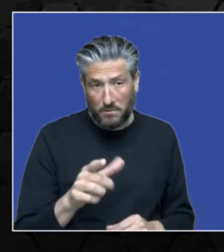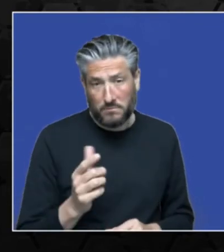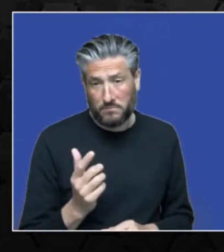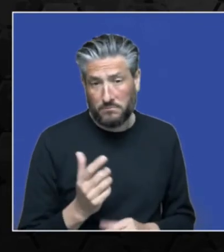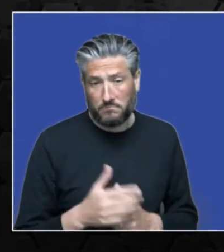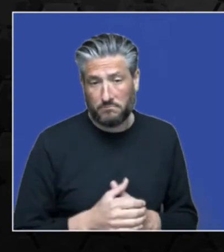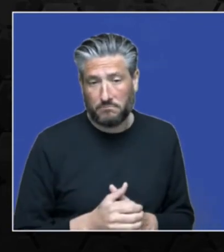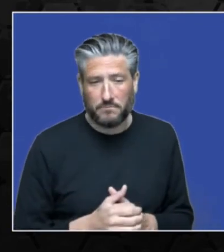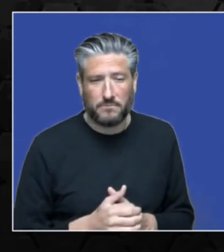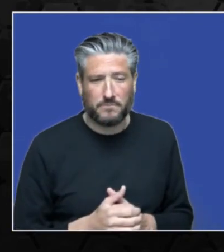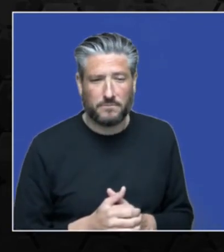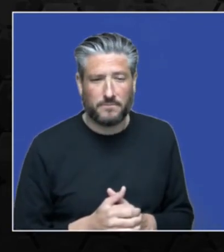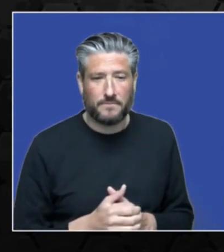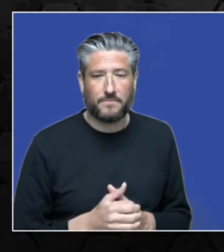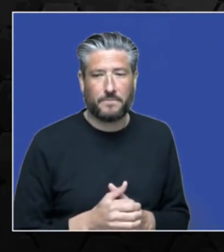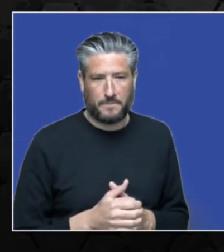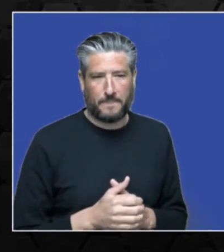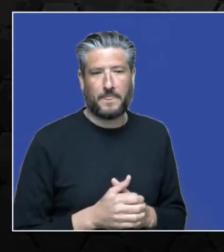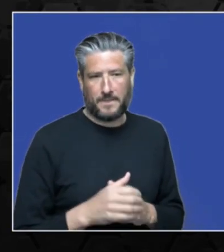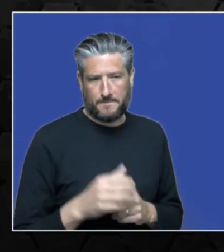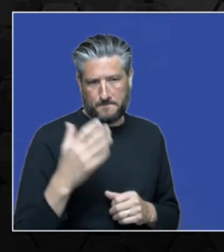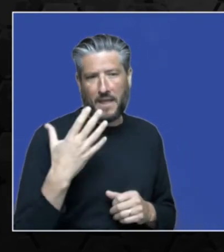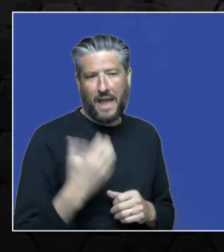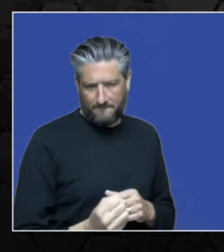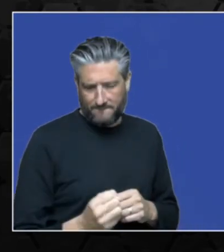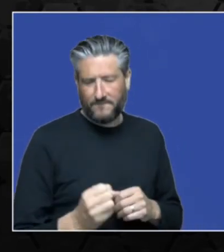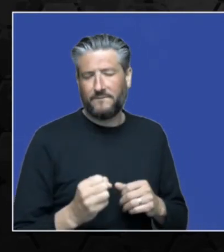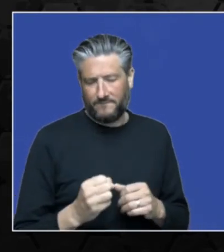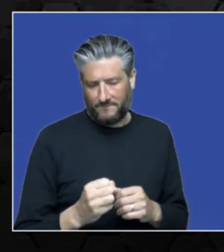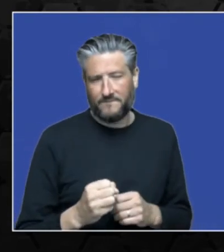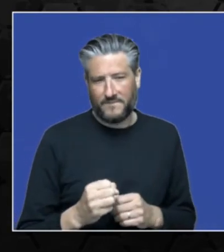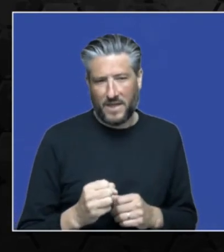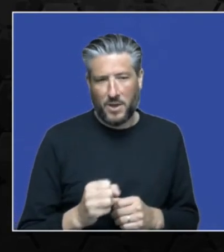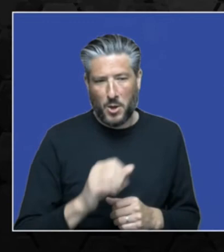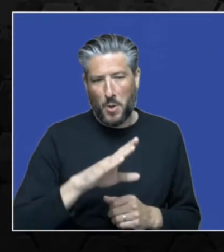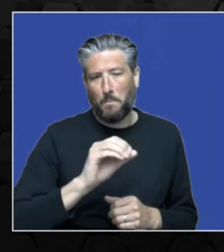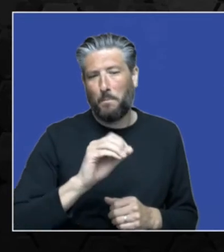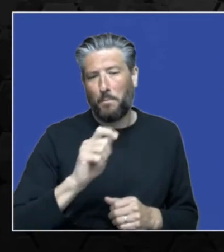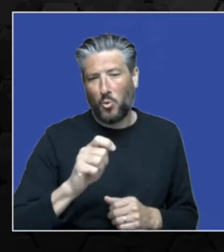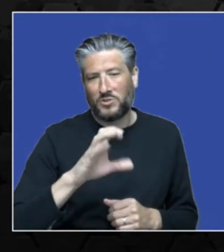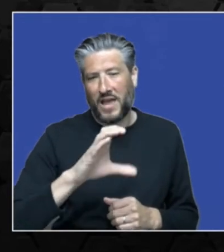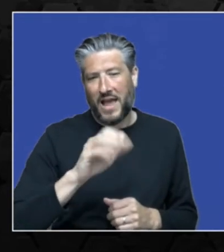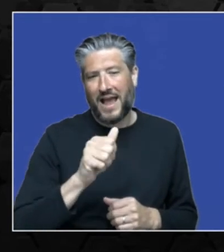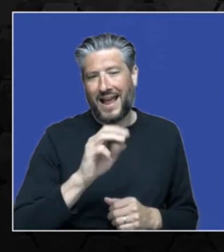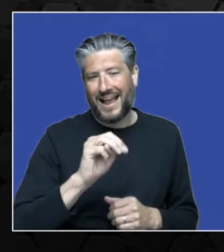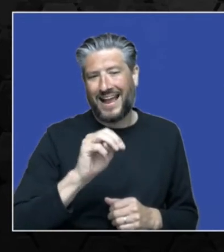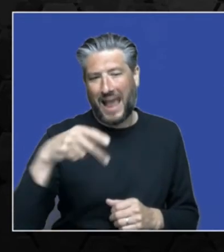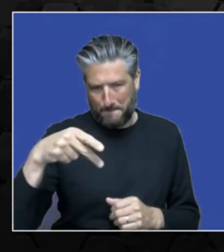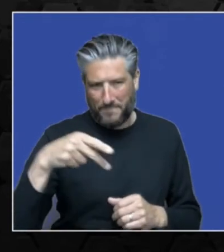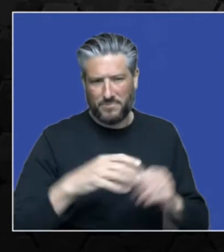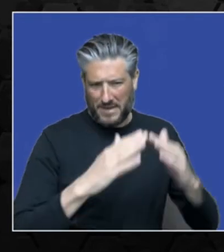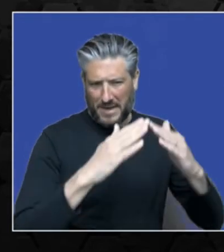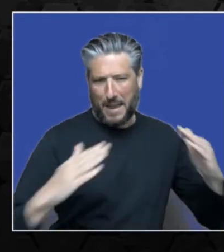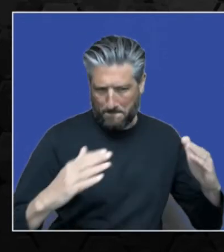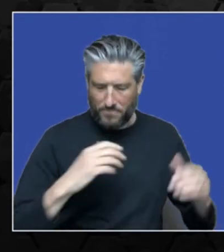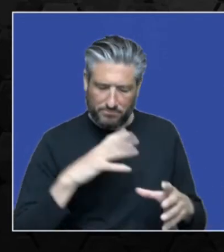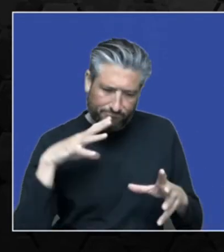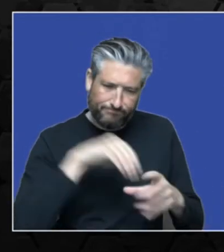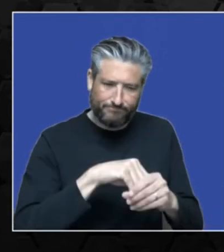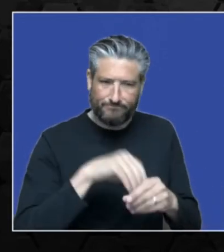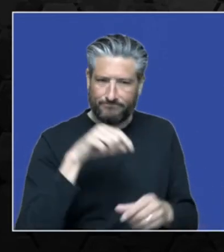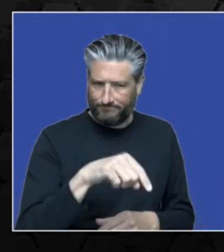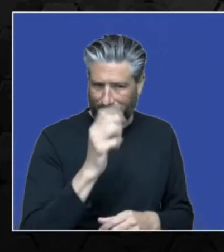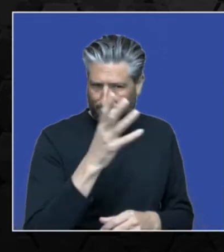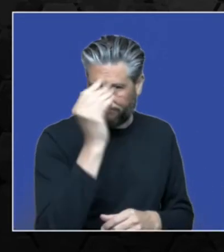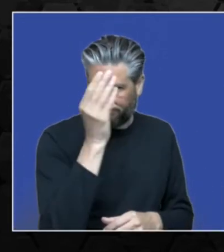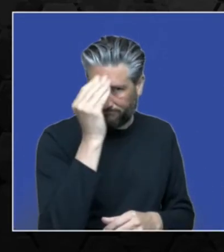he also has a particular entire course on machine learning. It's also available online. Many universities,